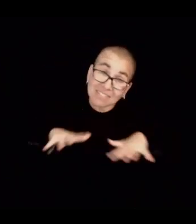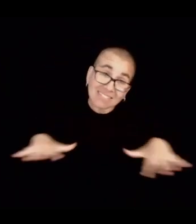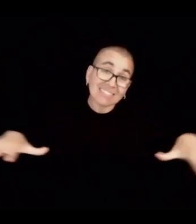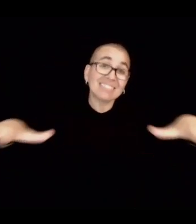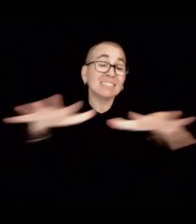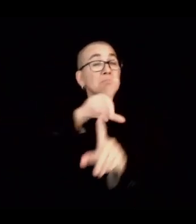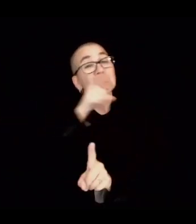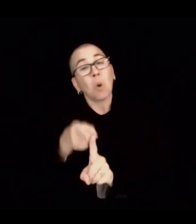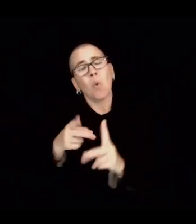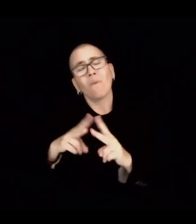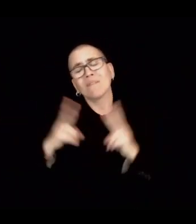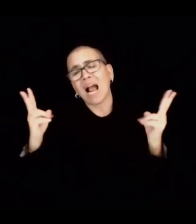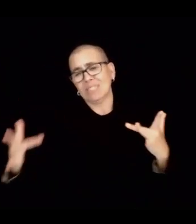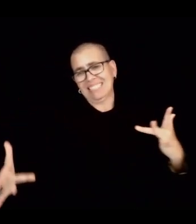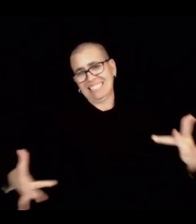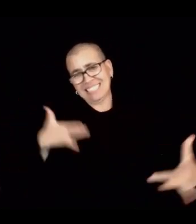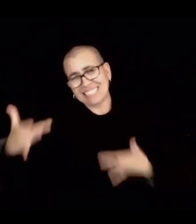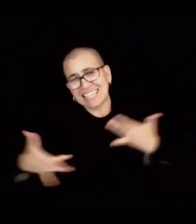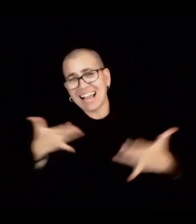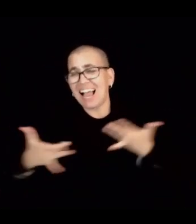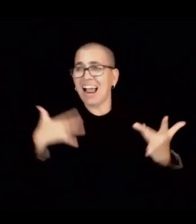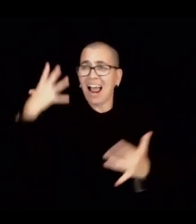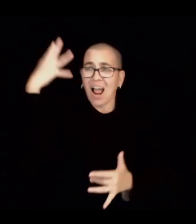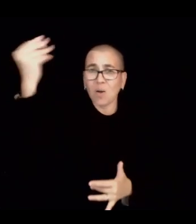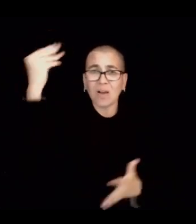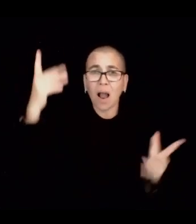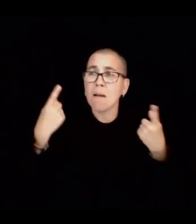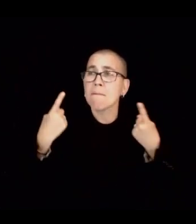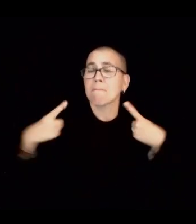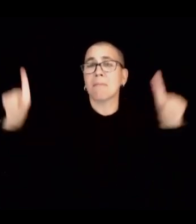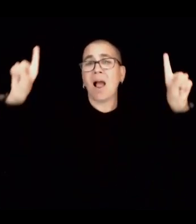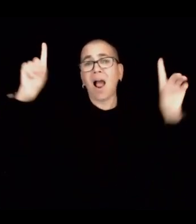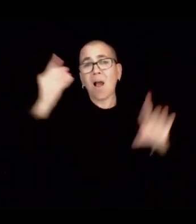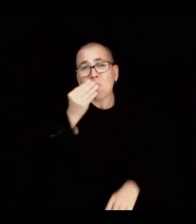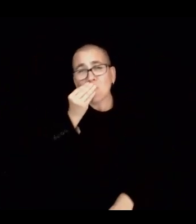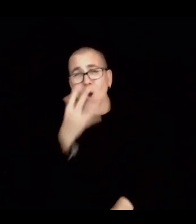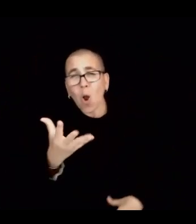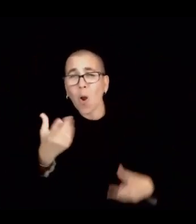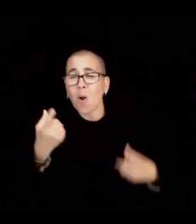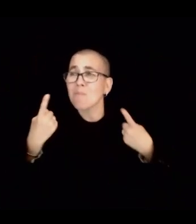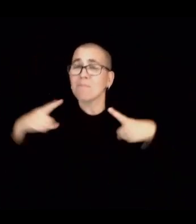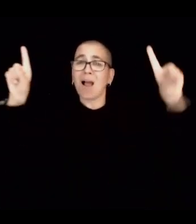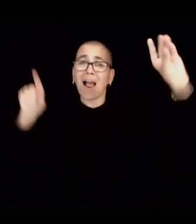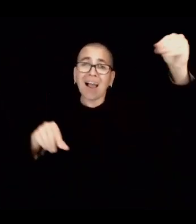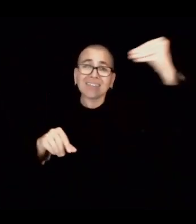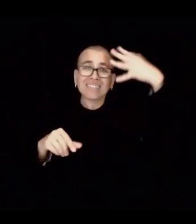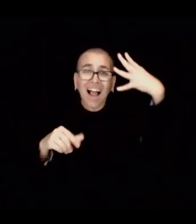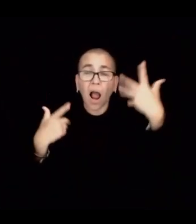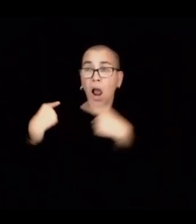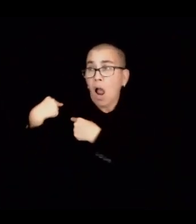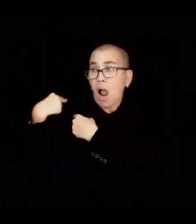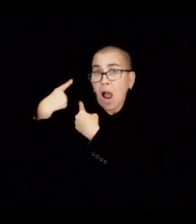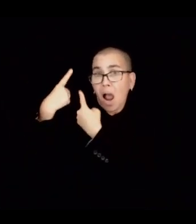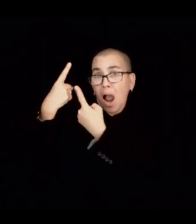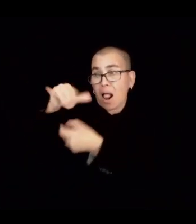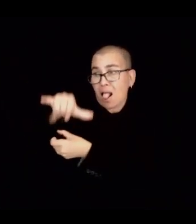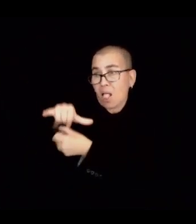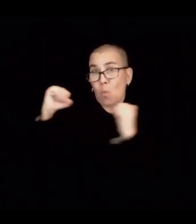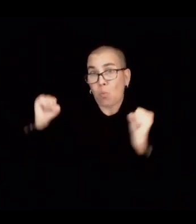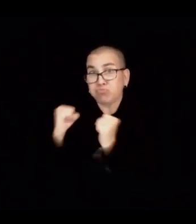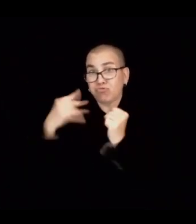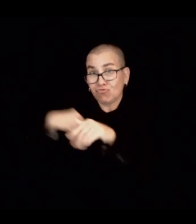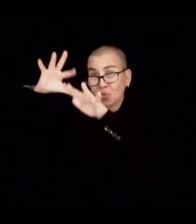opportunity to, visit a restaurant or a bar that we haven't been able to. And so for everyone, I think